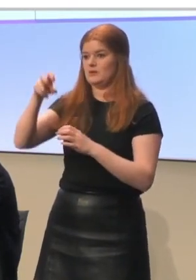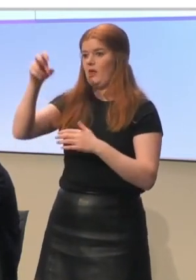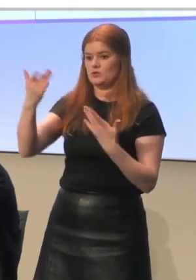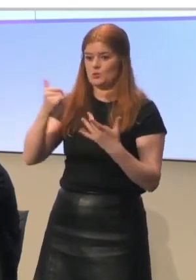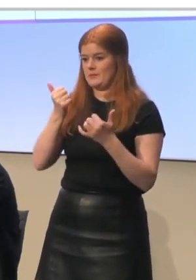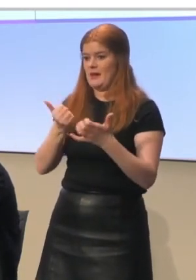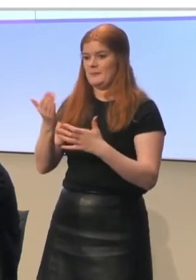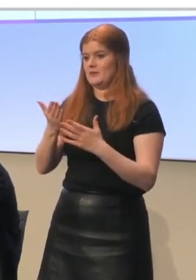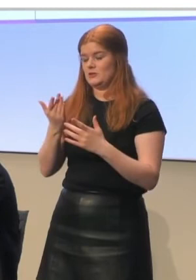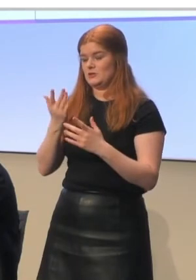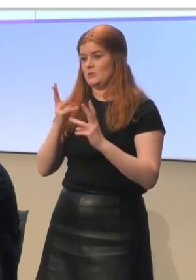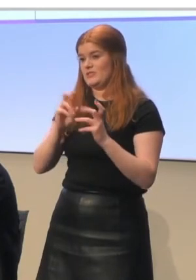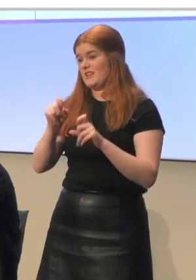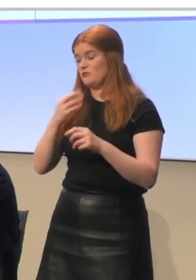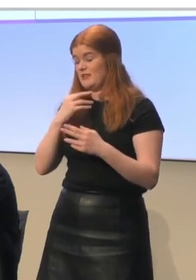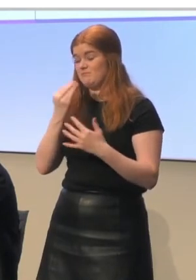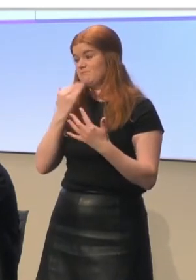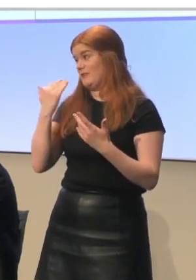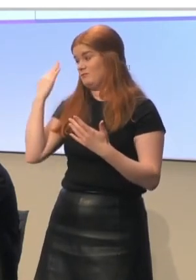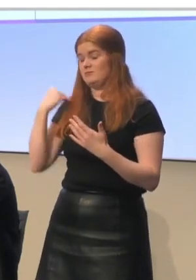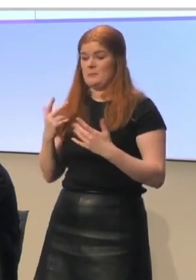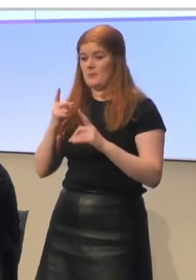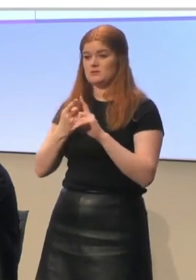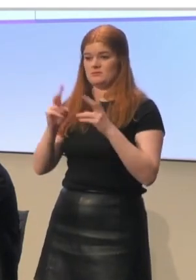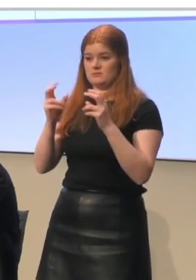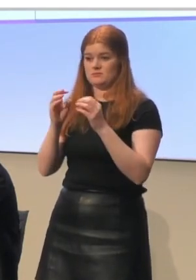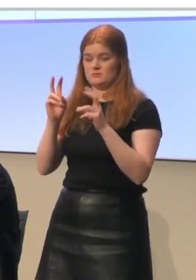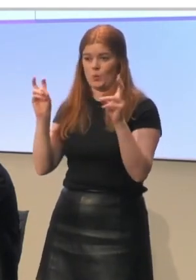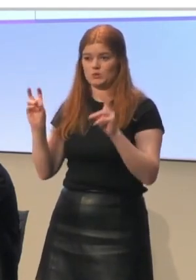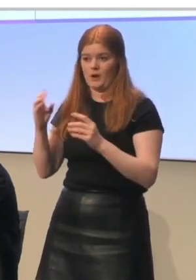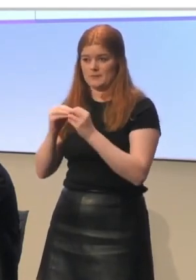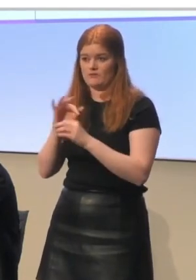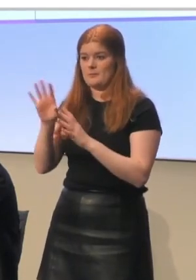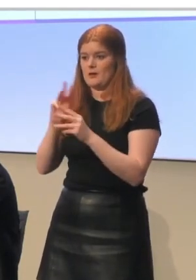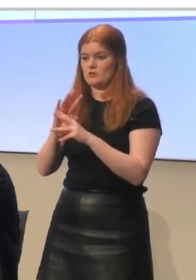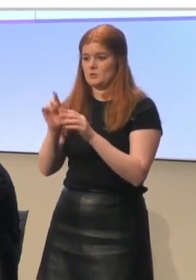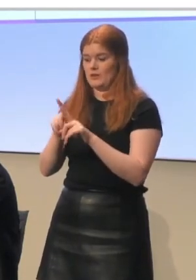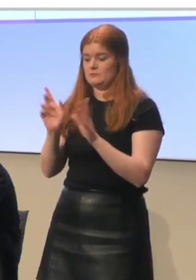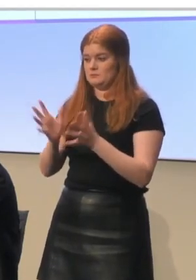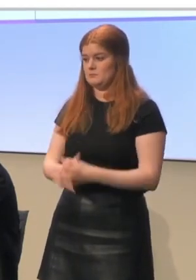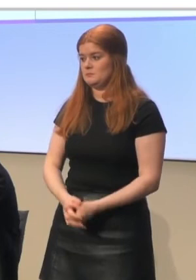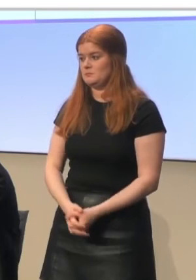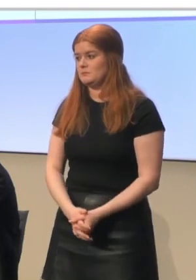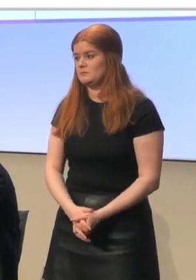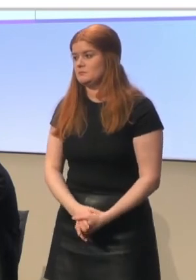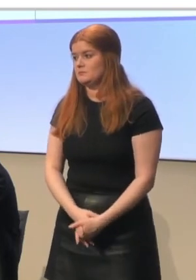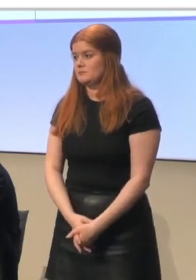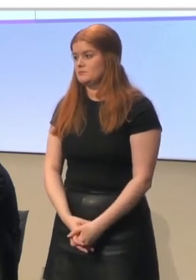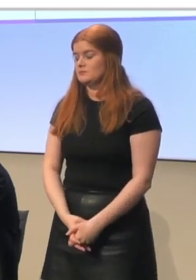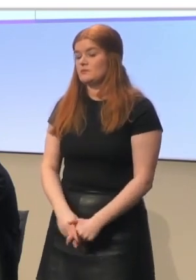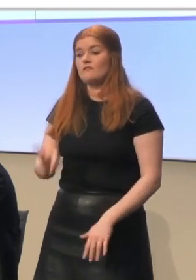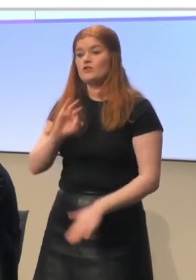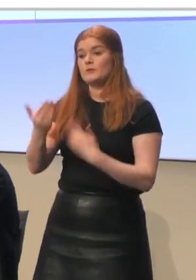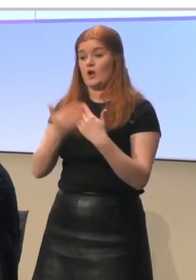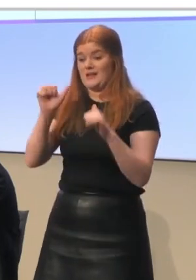could have got another year, she would have stayed. Really, there was a lot of very positive sentiment from the parents and young adults we spoke to. From the young